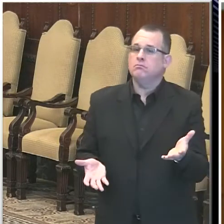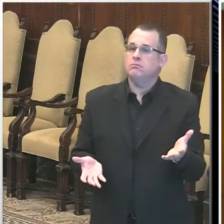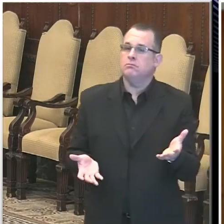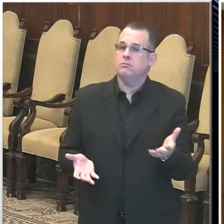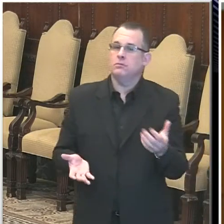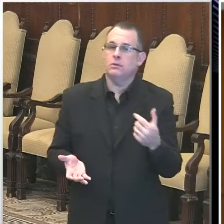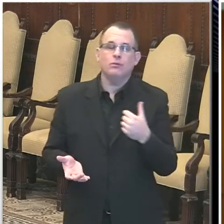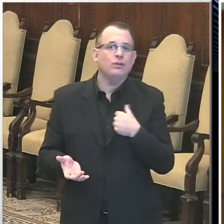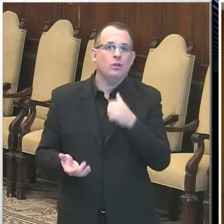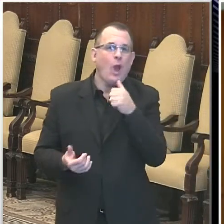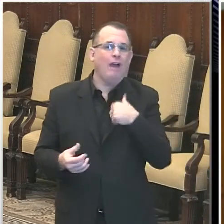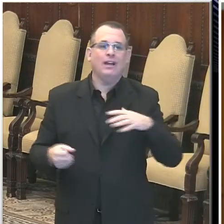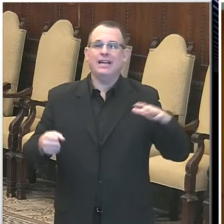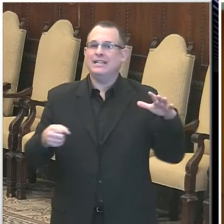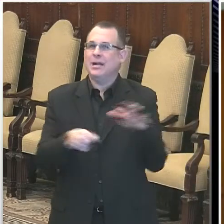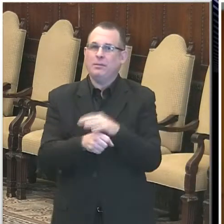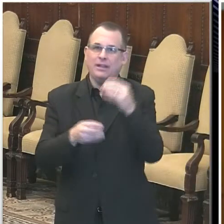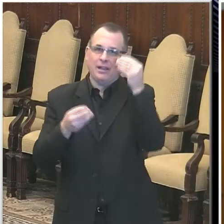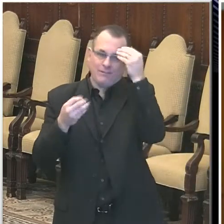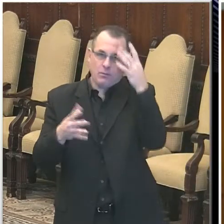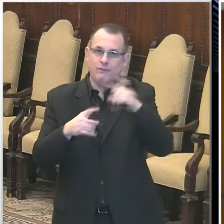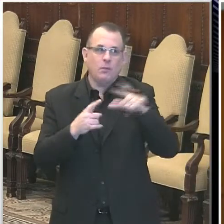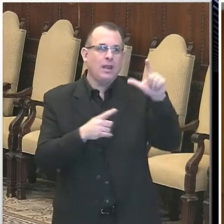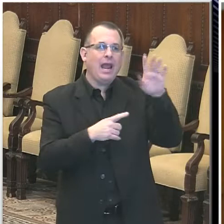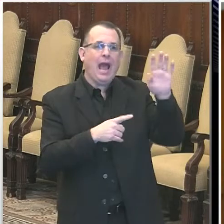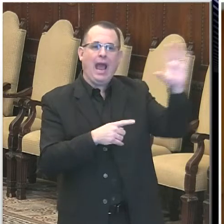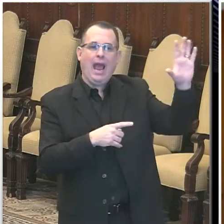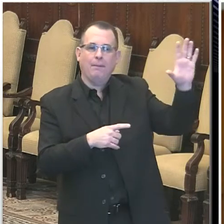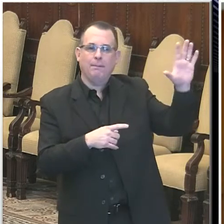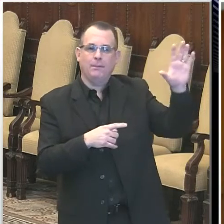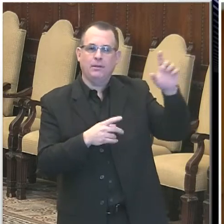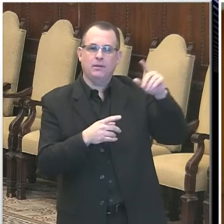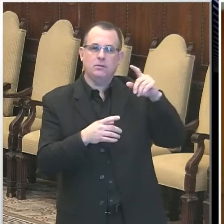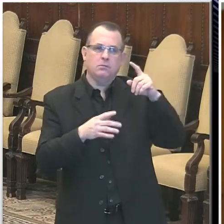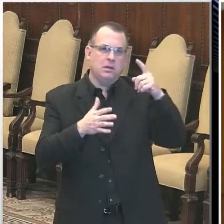hope to clear that up in the next day or so.